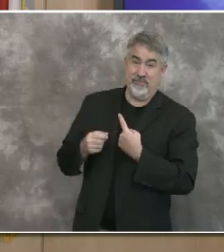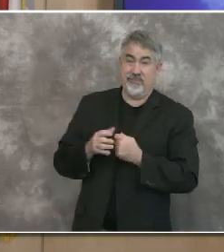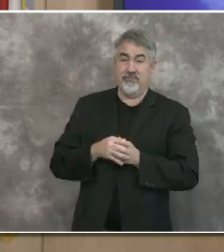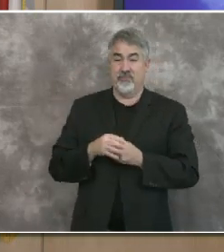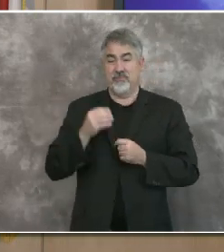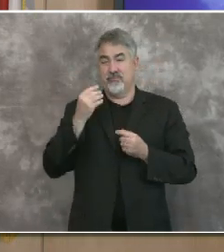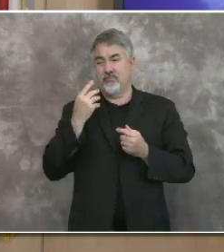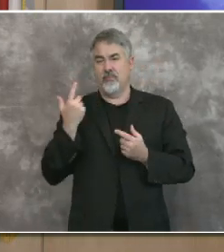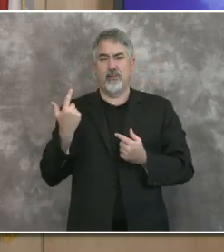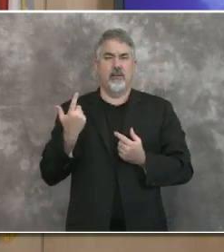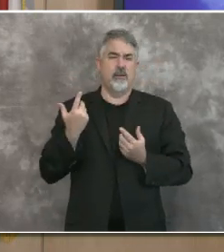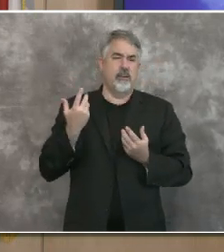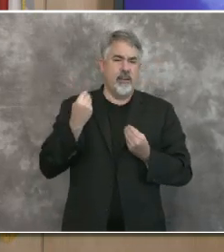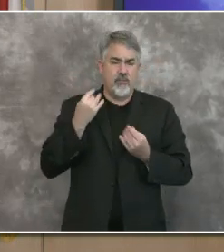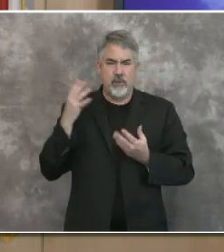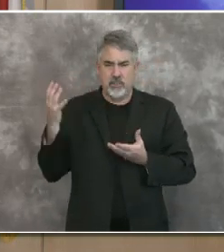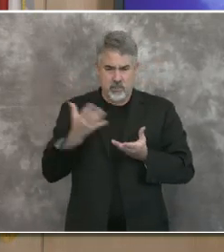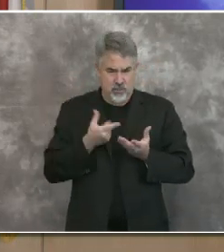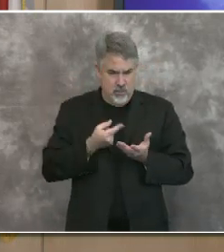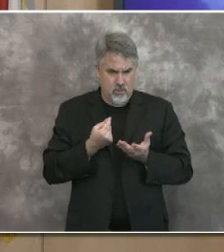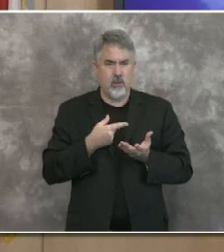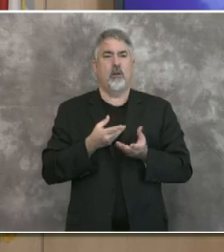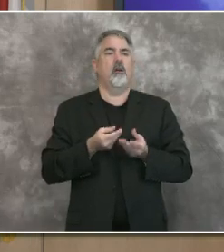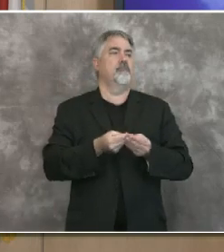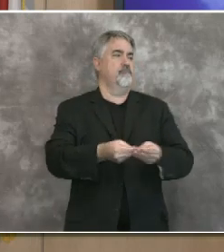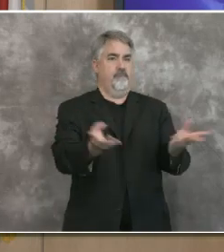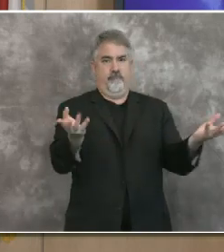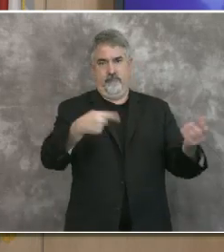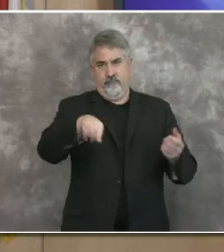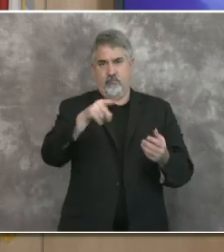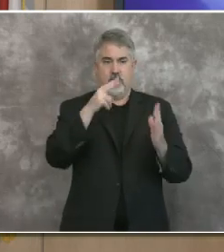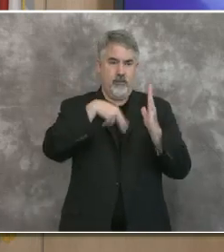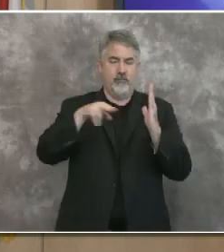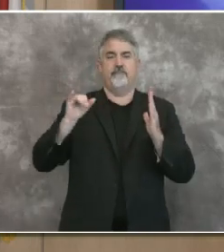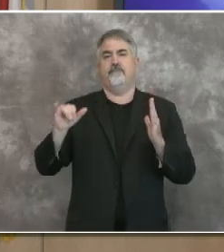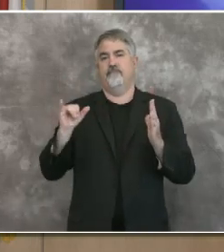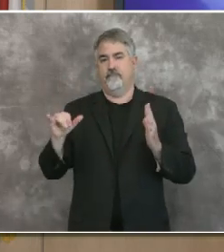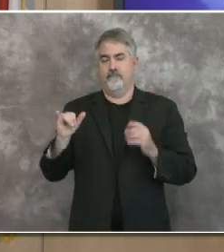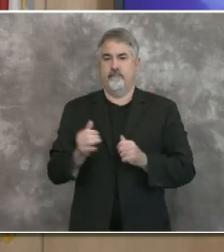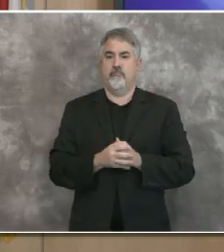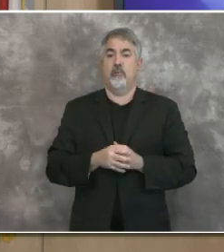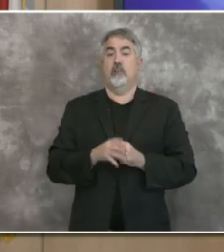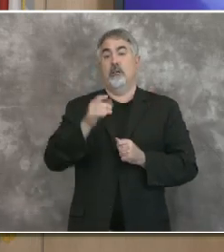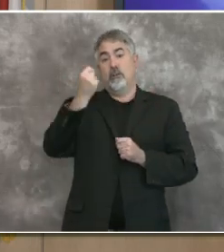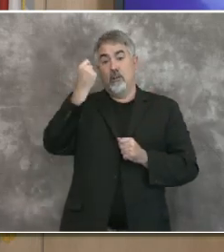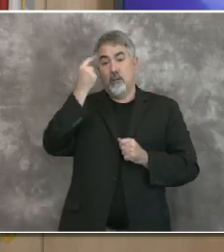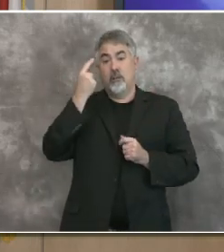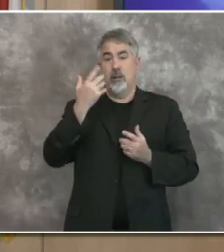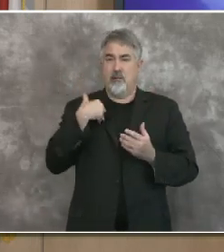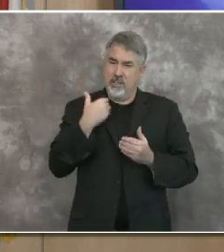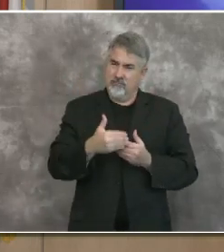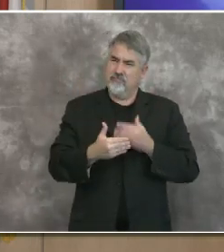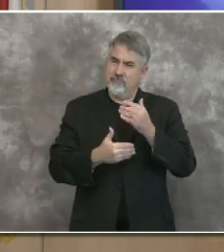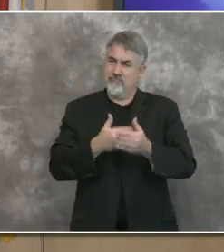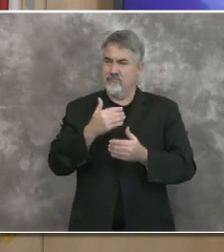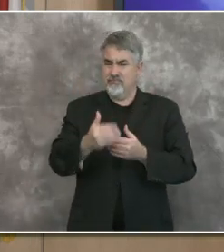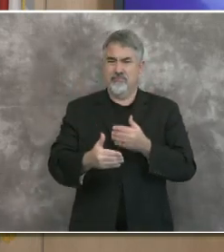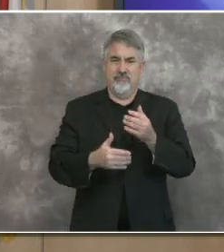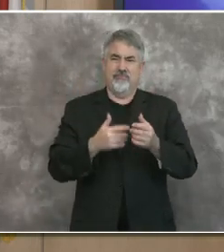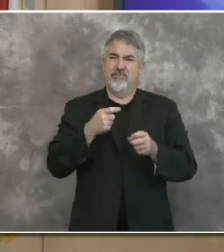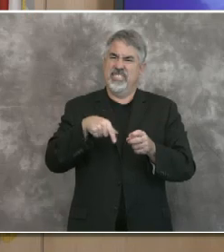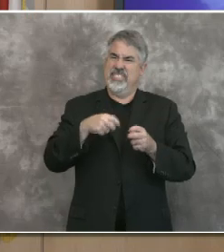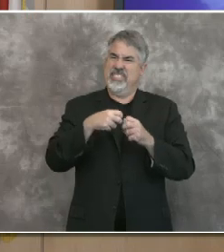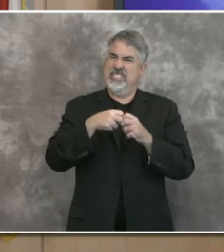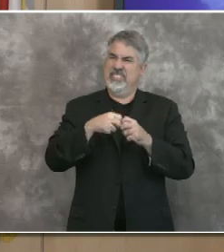it means for us here in San Diego County. We will share that with you, and then we will all move forward through this difficult and challenging